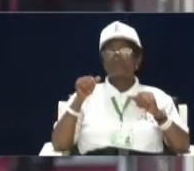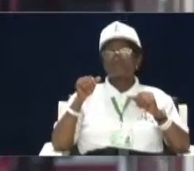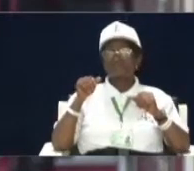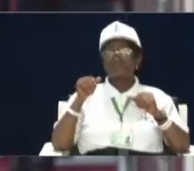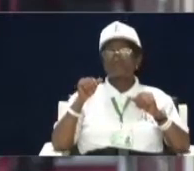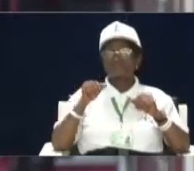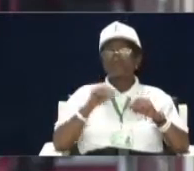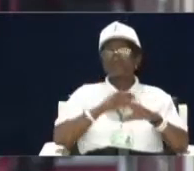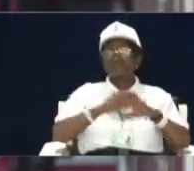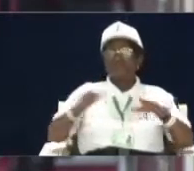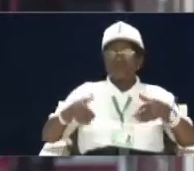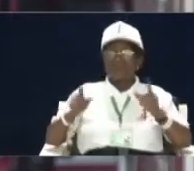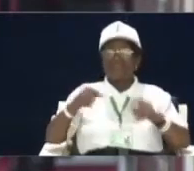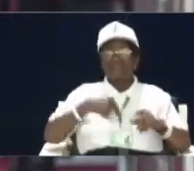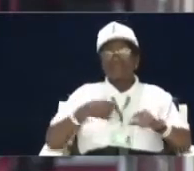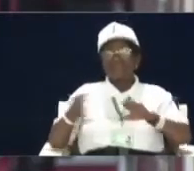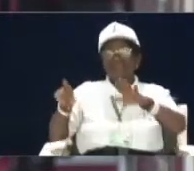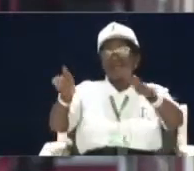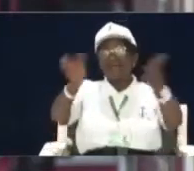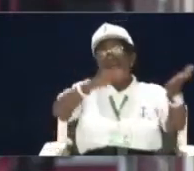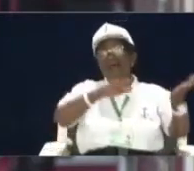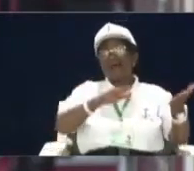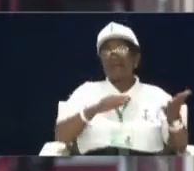Don't let me die